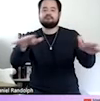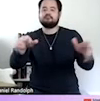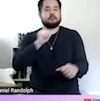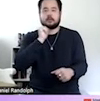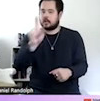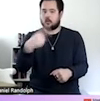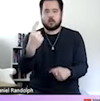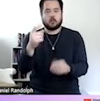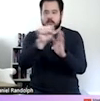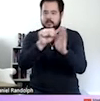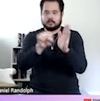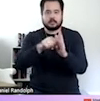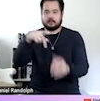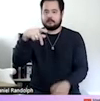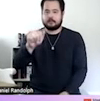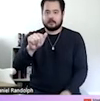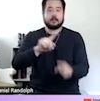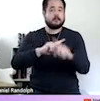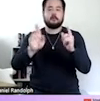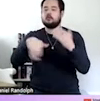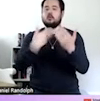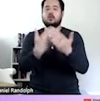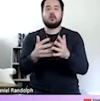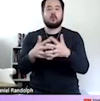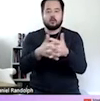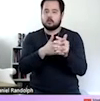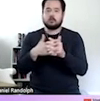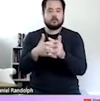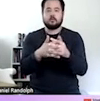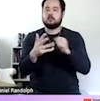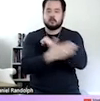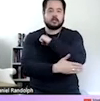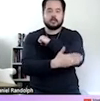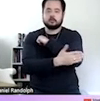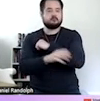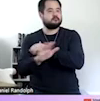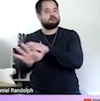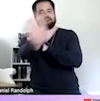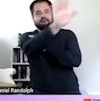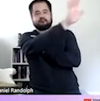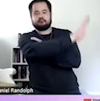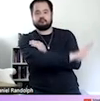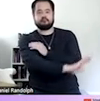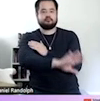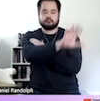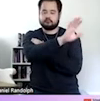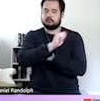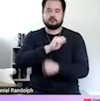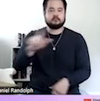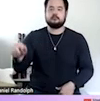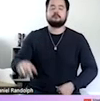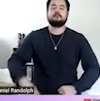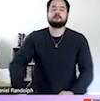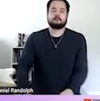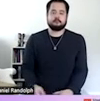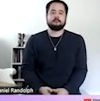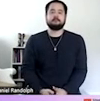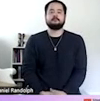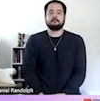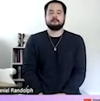Beth Lynn mentioned, they're nationwide. So just different. If you go to their website, it's pretty easy to see where you can go. Next slide.